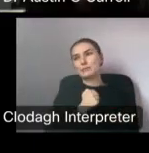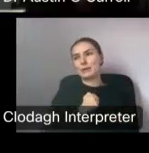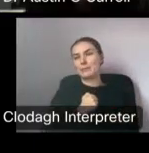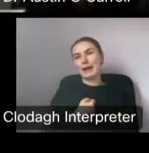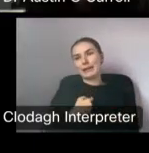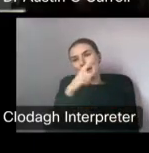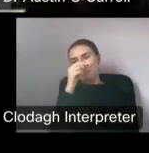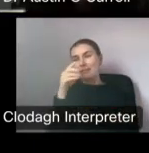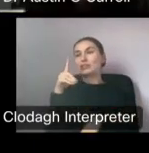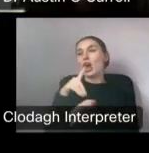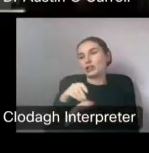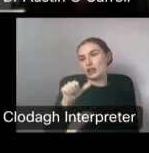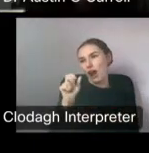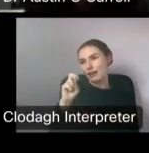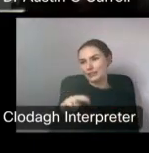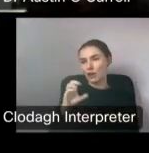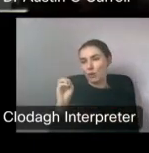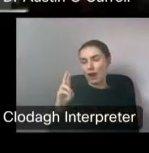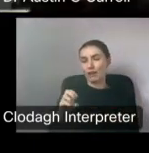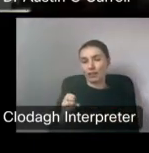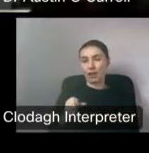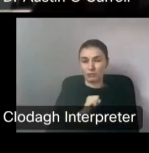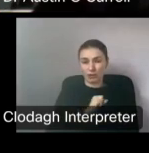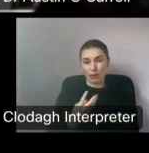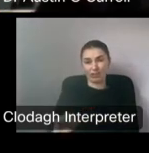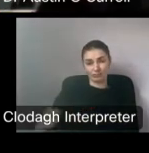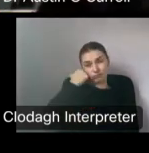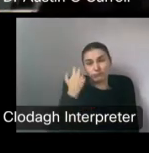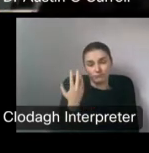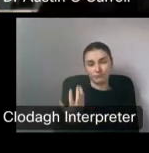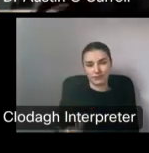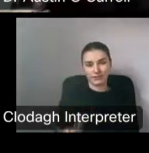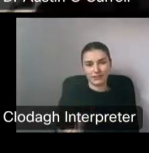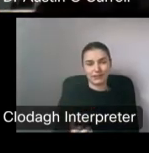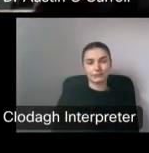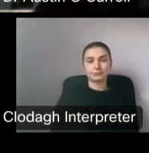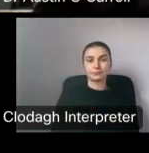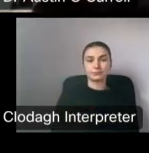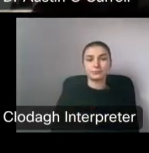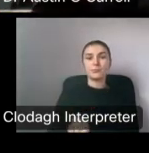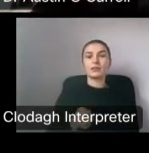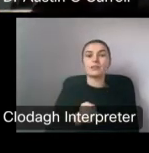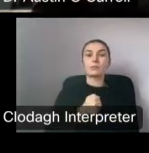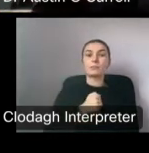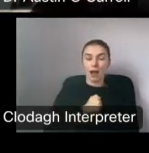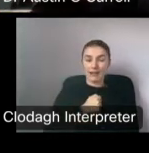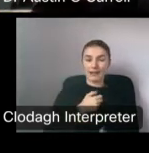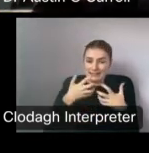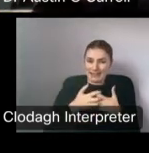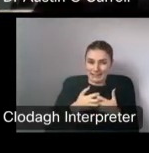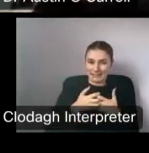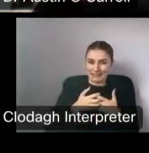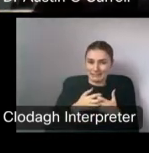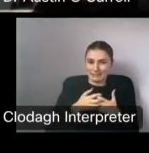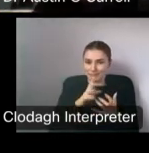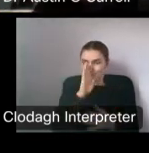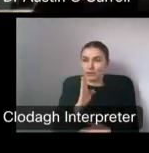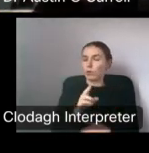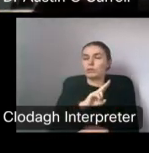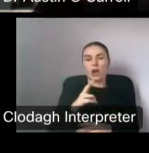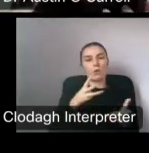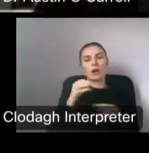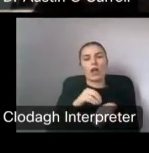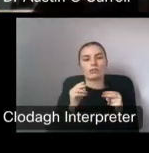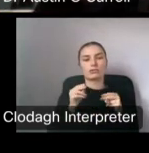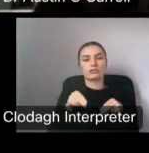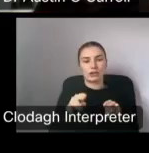O'Carroll, I'm likely going to get a bang of the head. So my surface technique would not work on the streets, unlike his. So